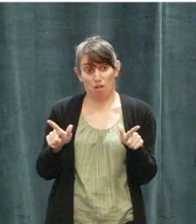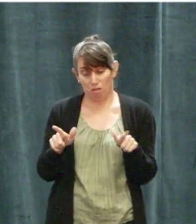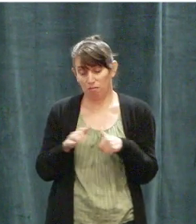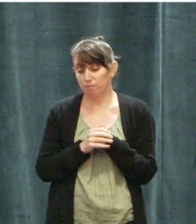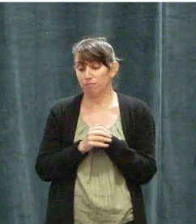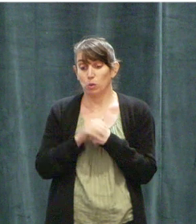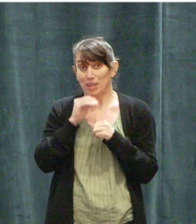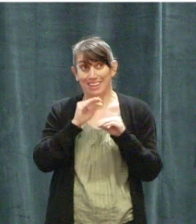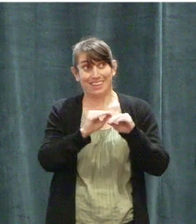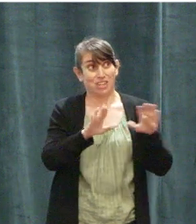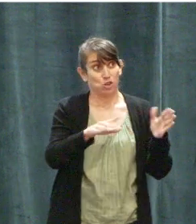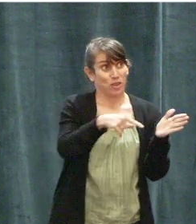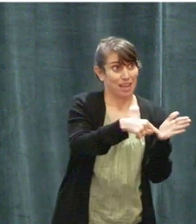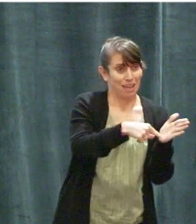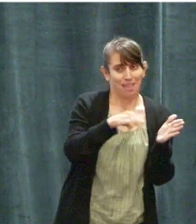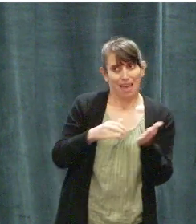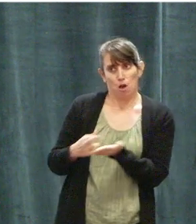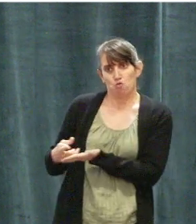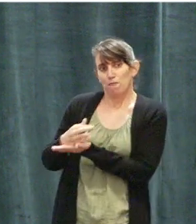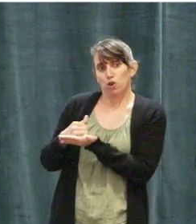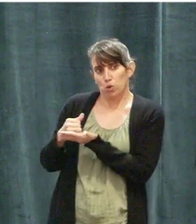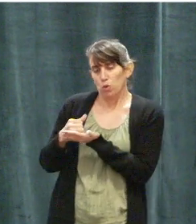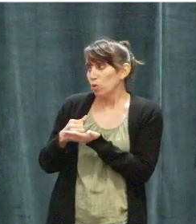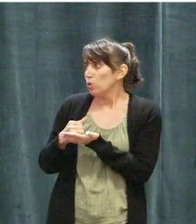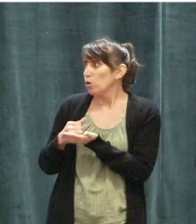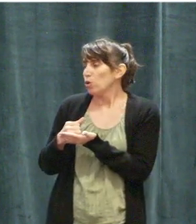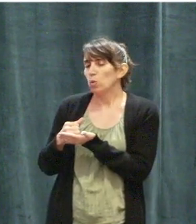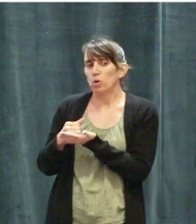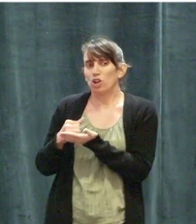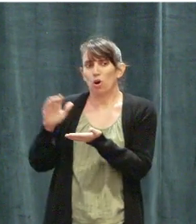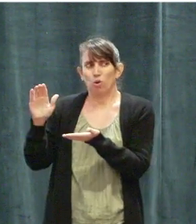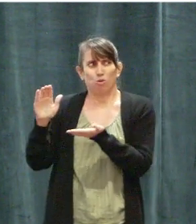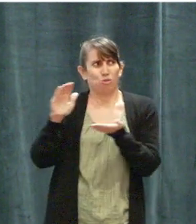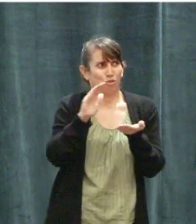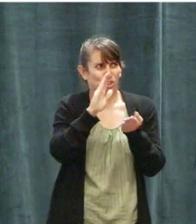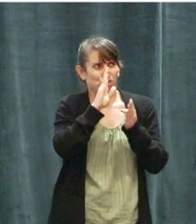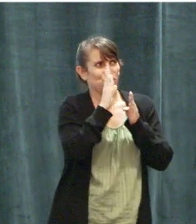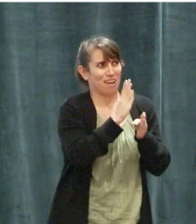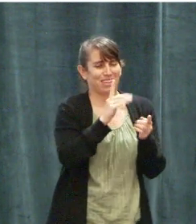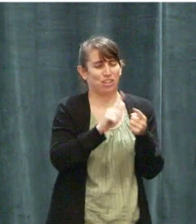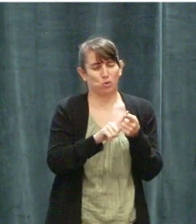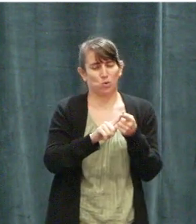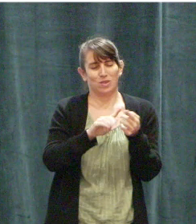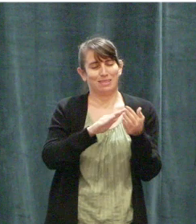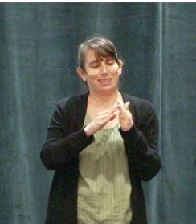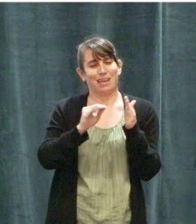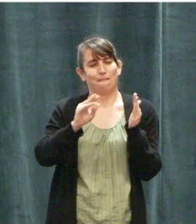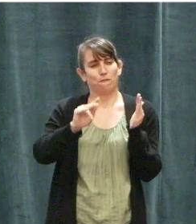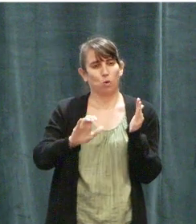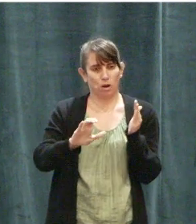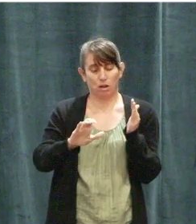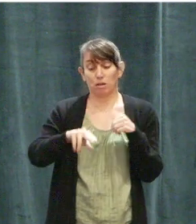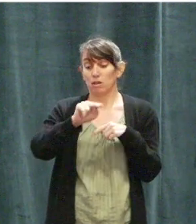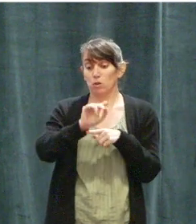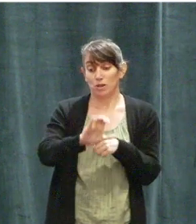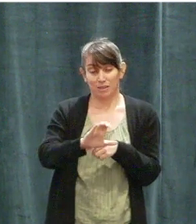project, that revenue stream, 80% of it would go directly to the city of New York, right? So really what's happening here is that the city